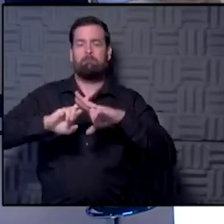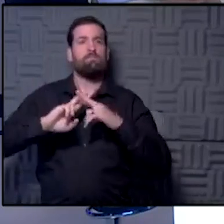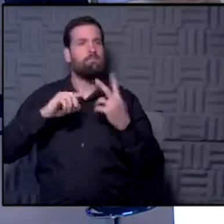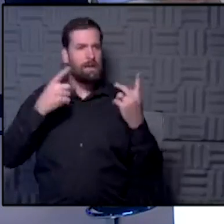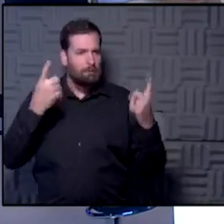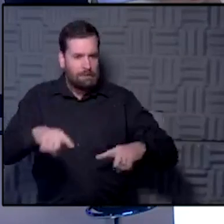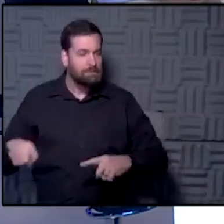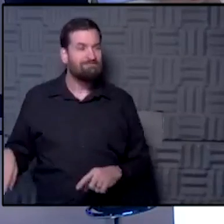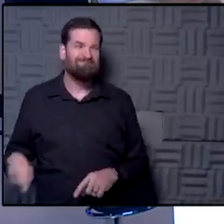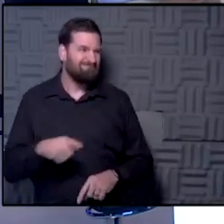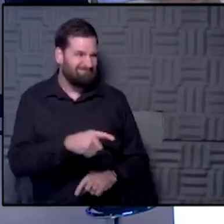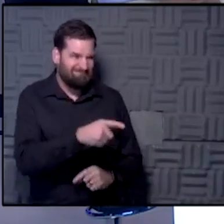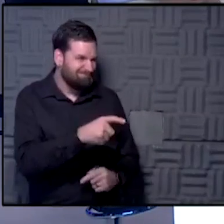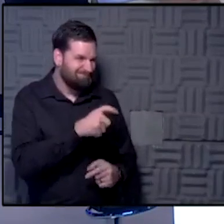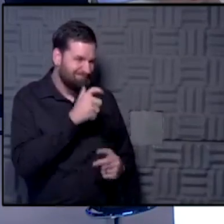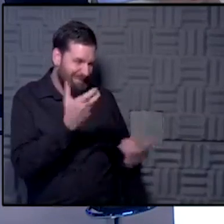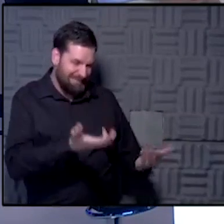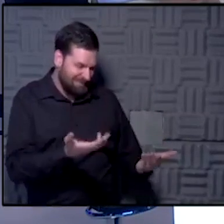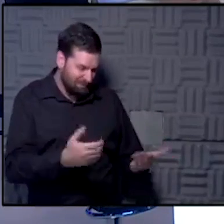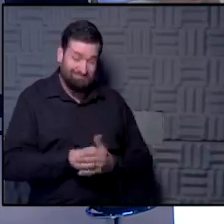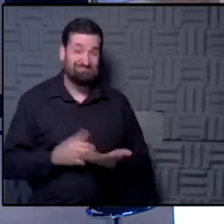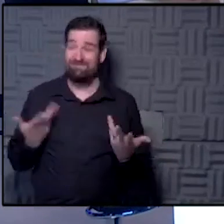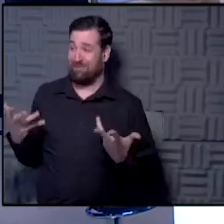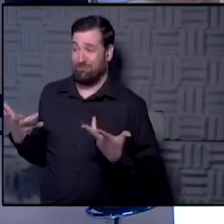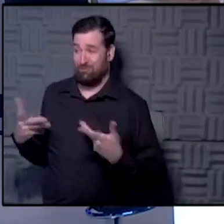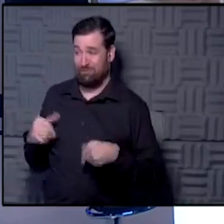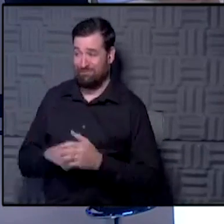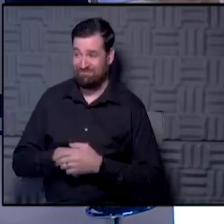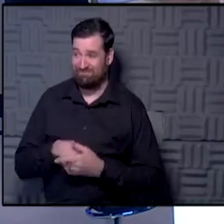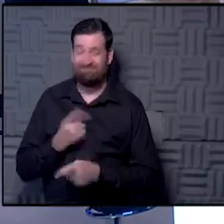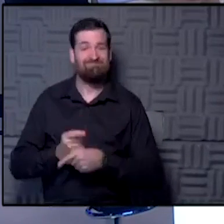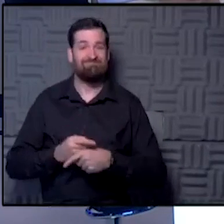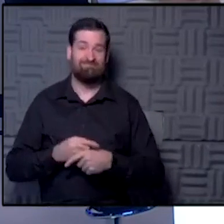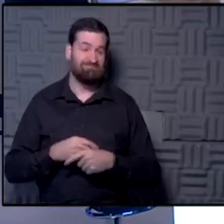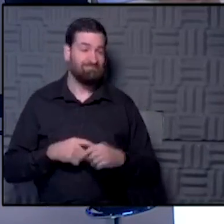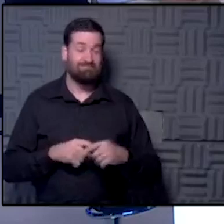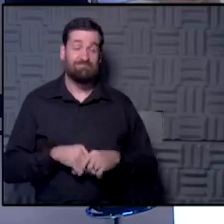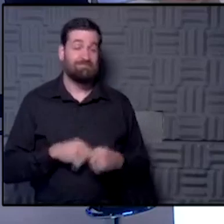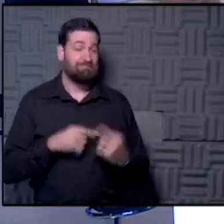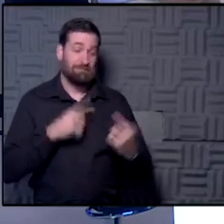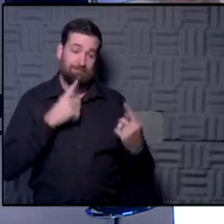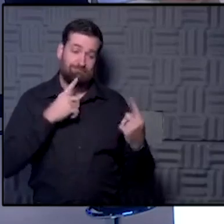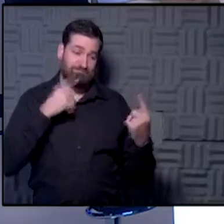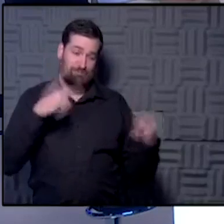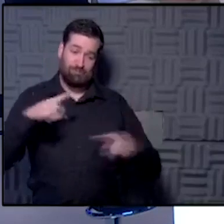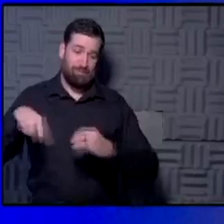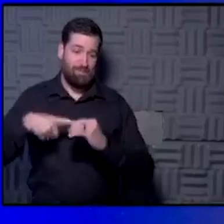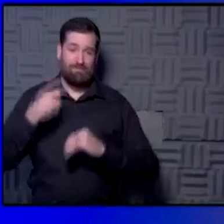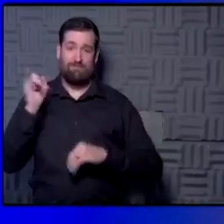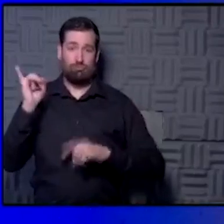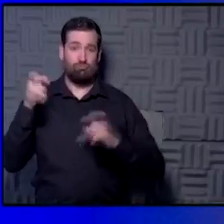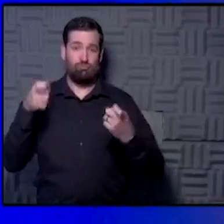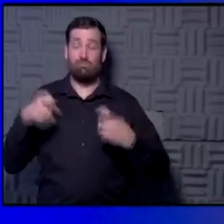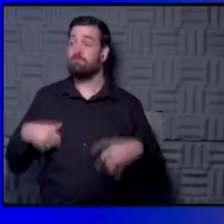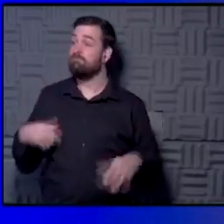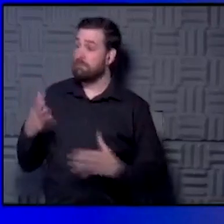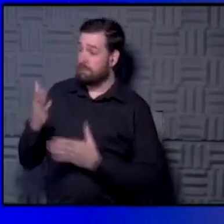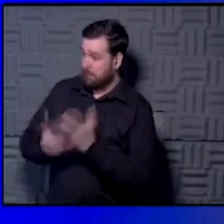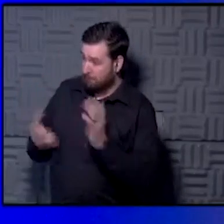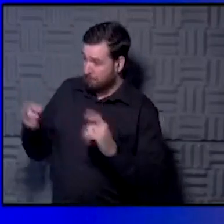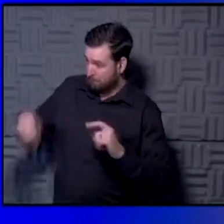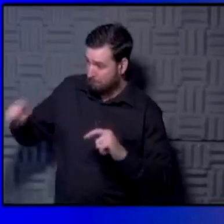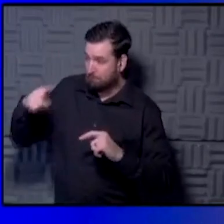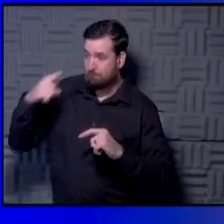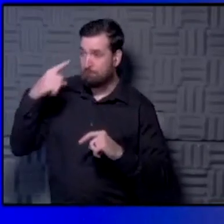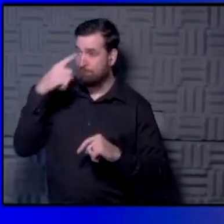I think you just weren't here to I think help. that was it. That's what it was. To scream about infection control all the time. And I don't know if some of this is